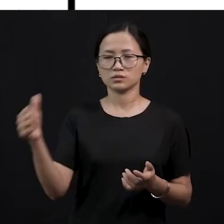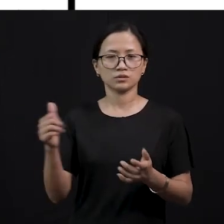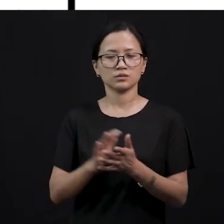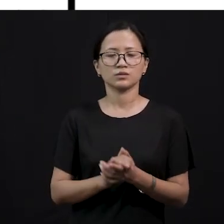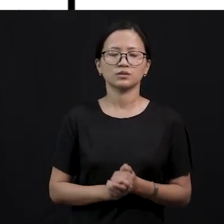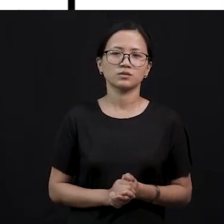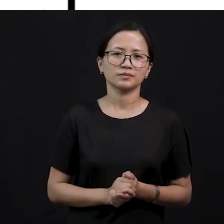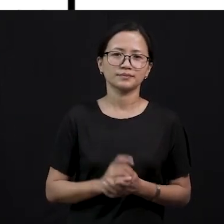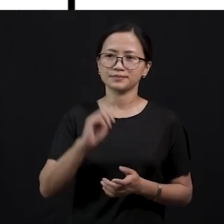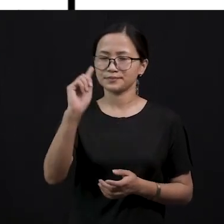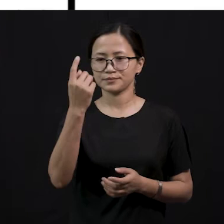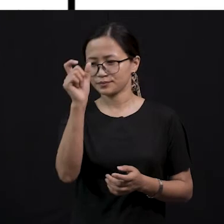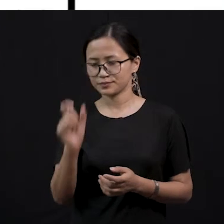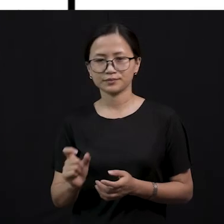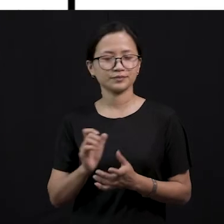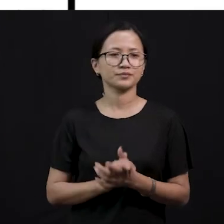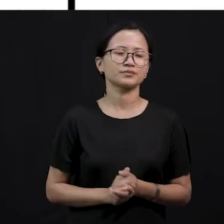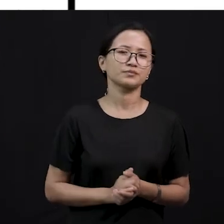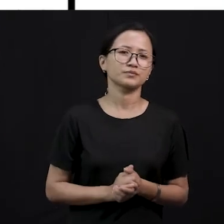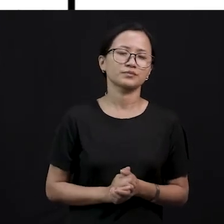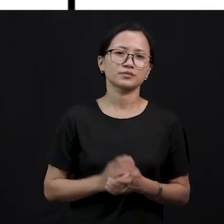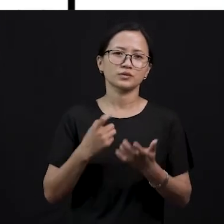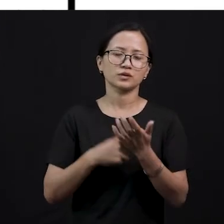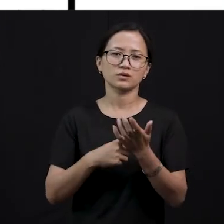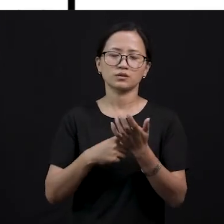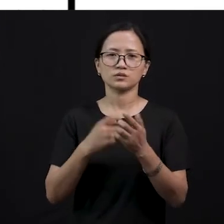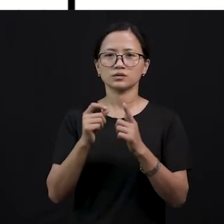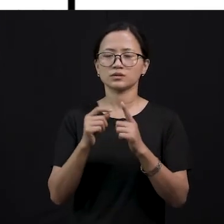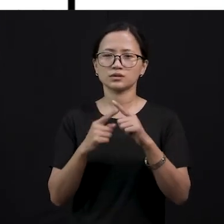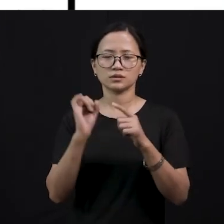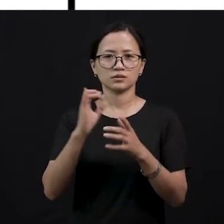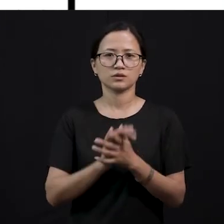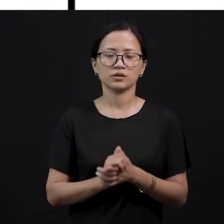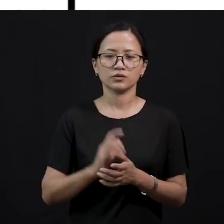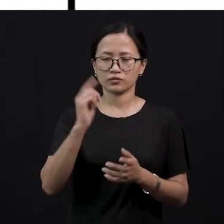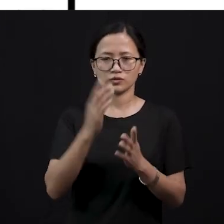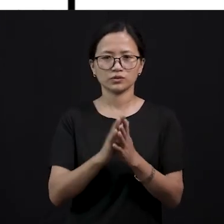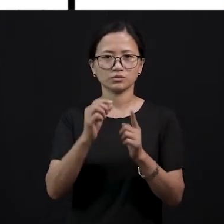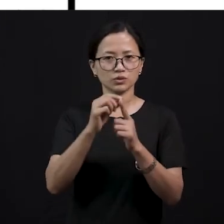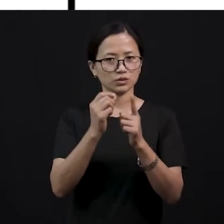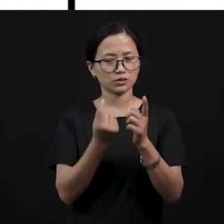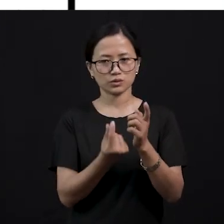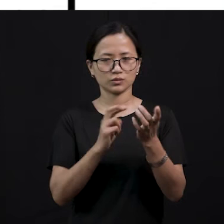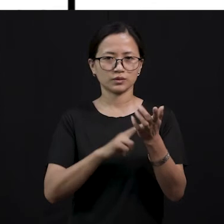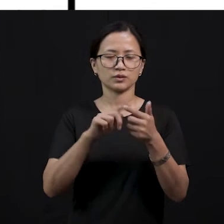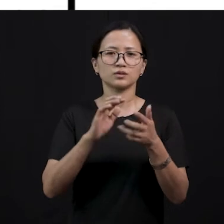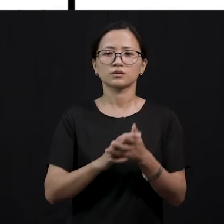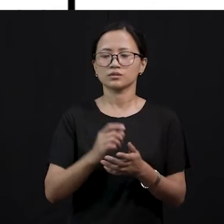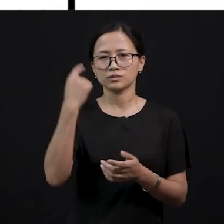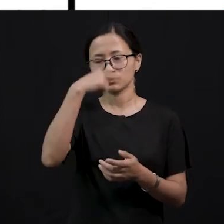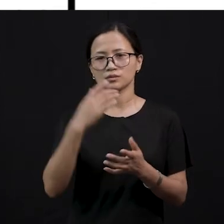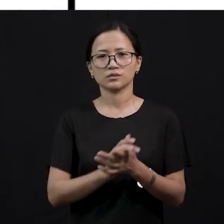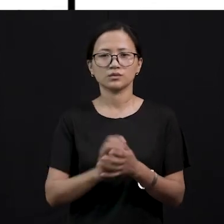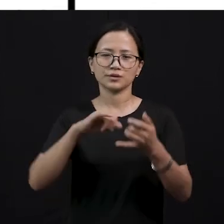well. The RTI application is first filed at a police station in Pune, and the name of the person who